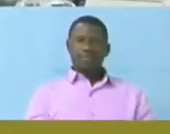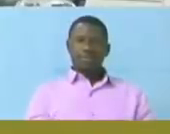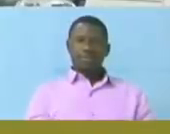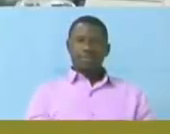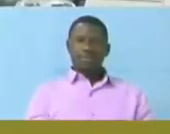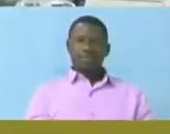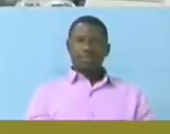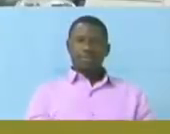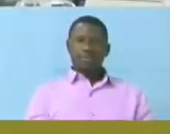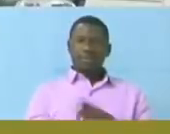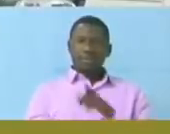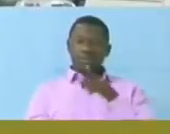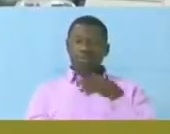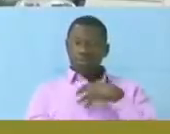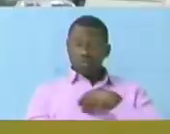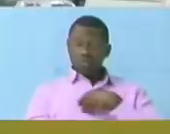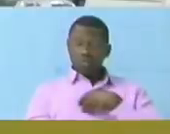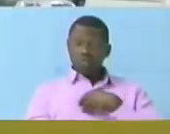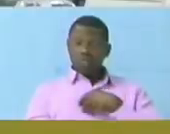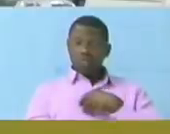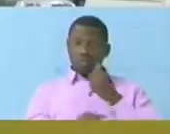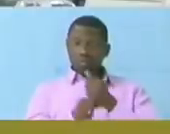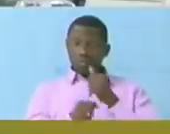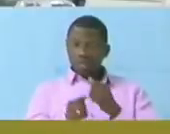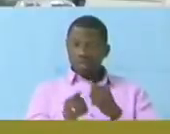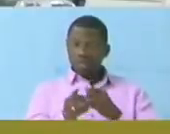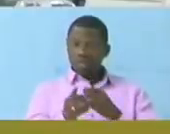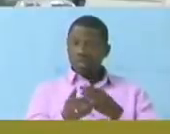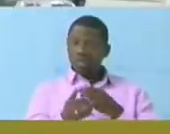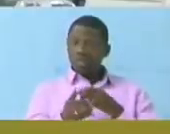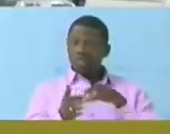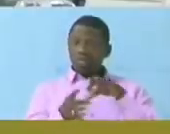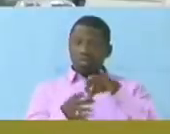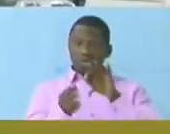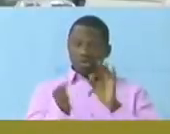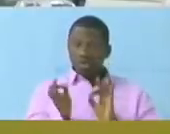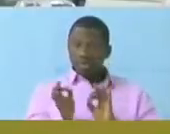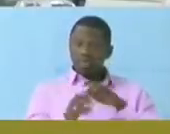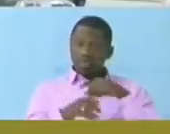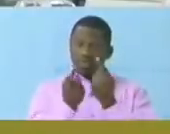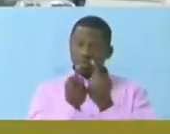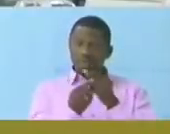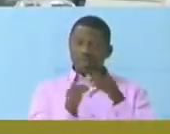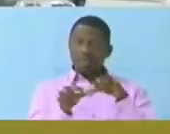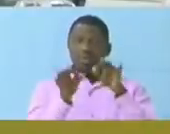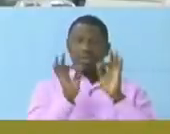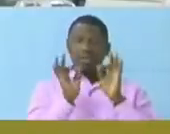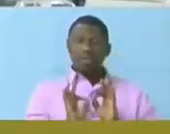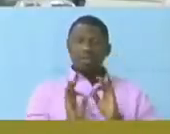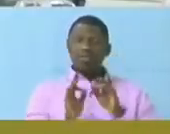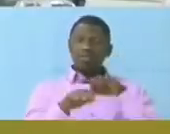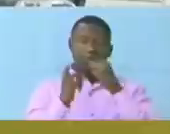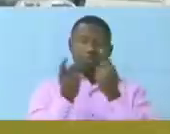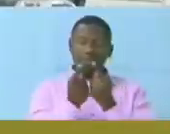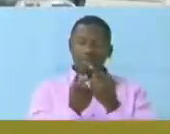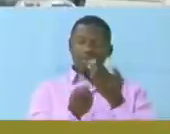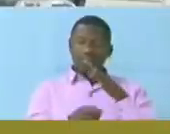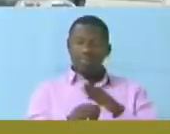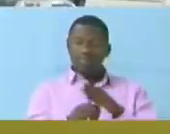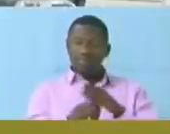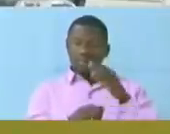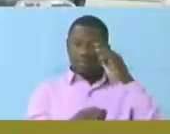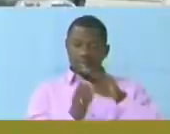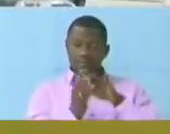extract? Well, after filming the diary in Kurobang. But I think it was in a safe custody with him. At one time, we